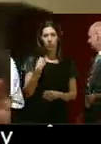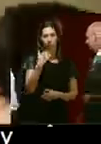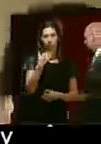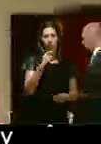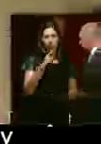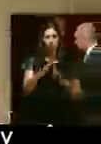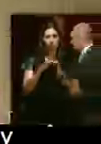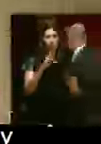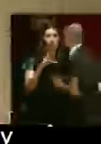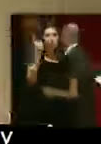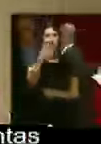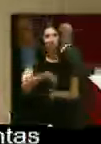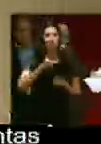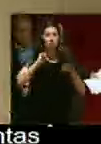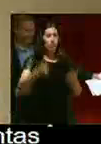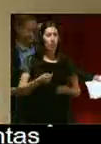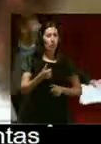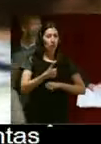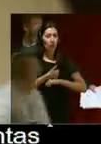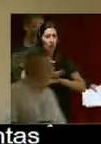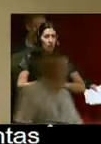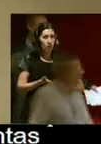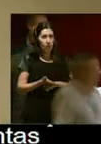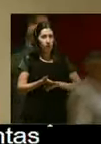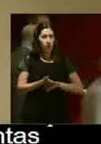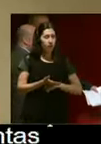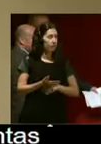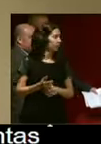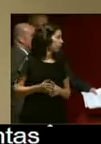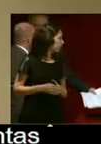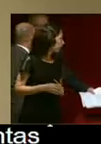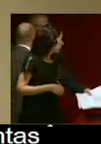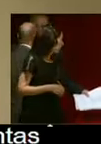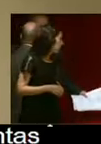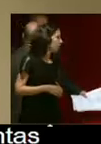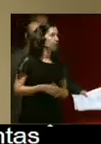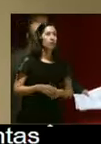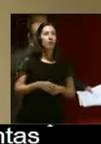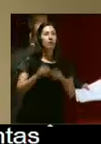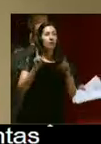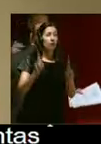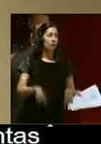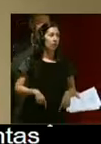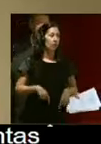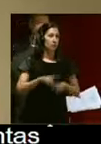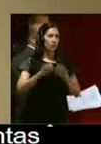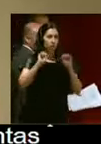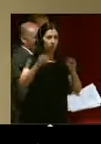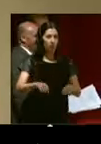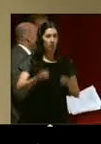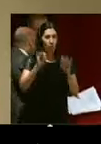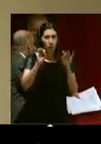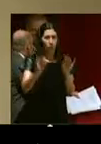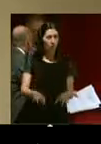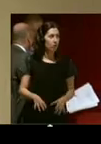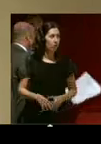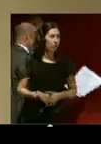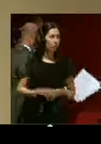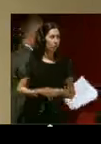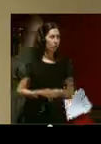can answer the questions which are going to be posed. We know that we're lagging behind a little